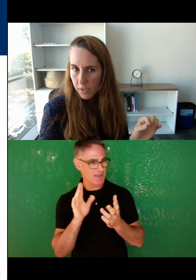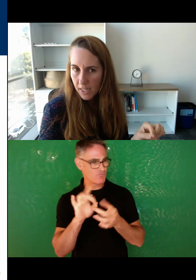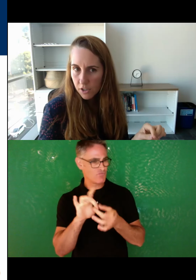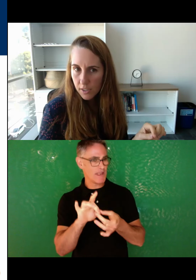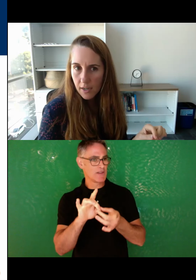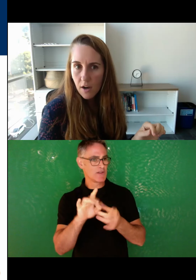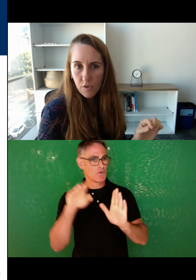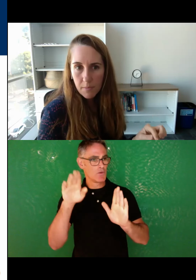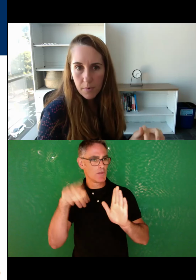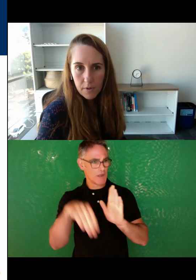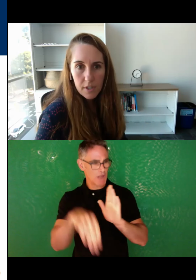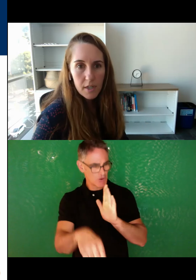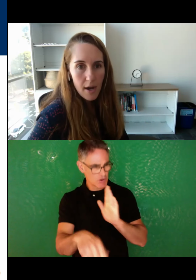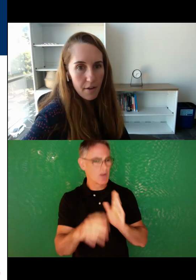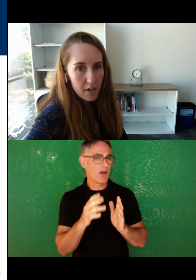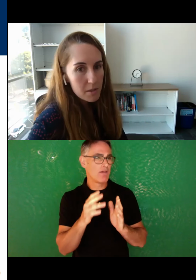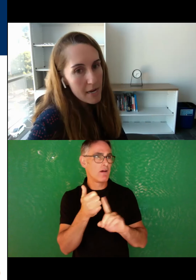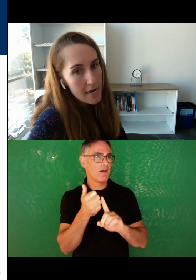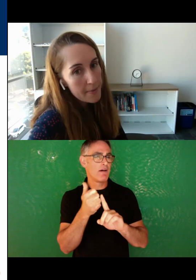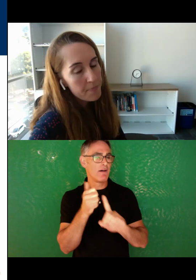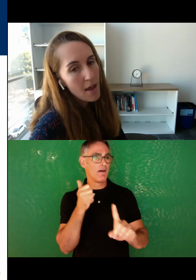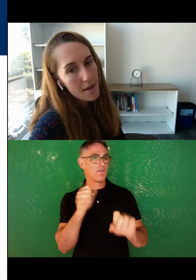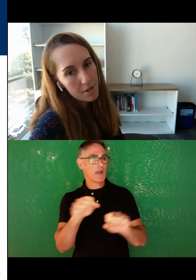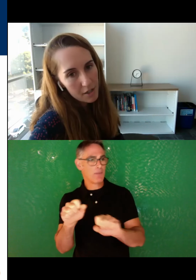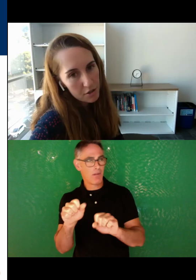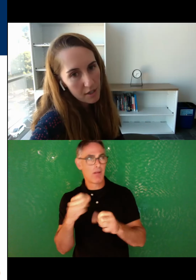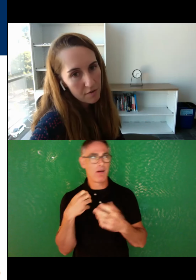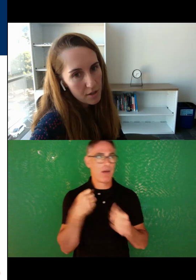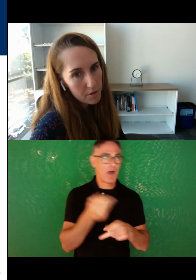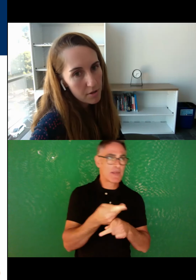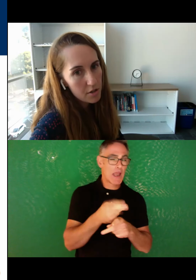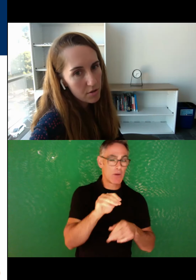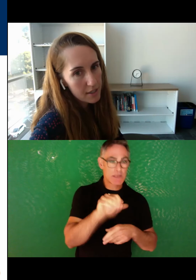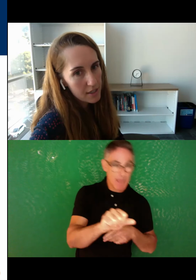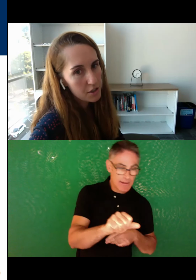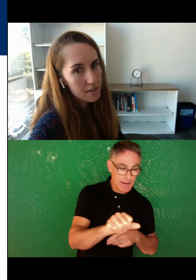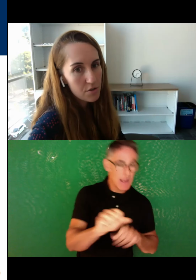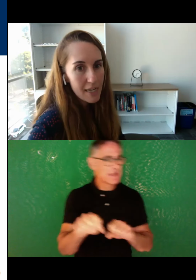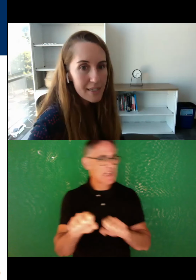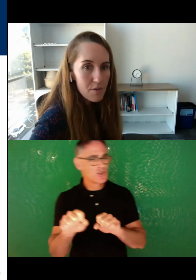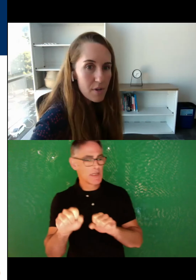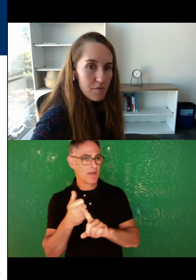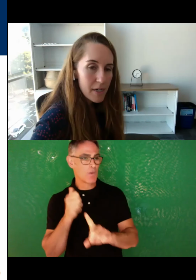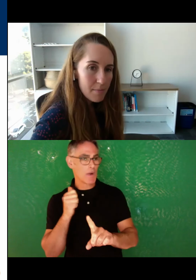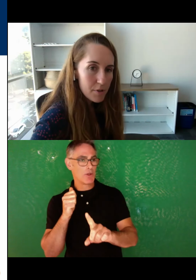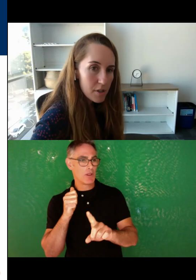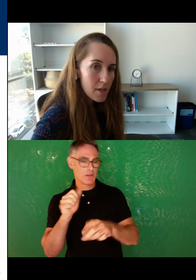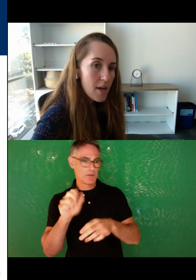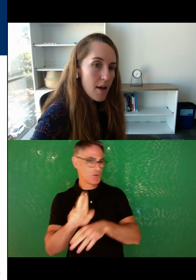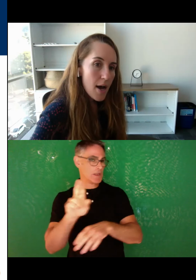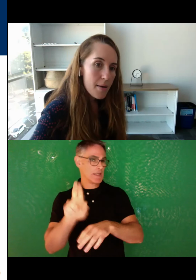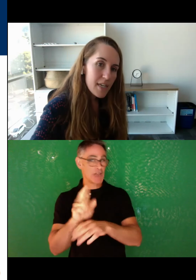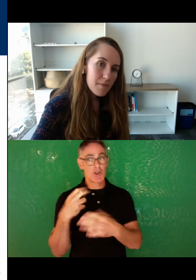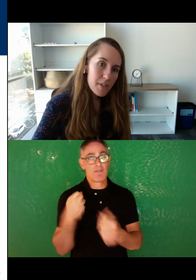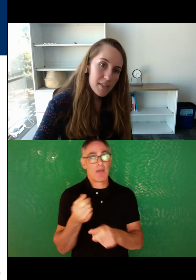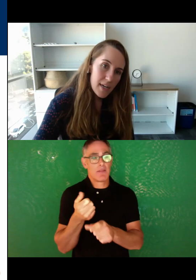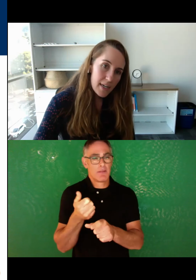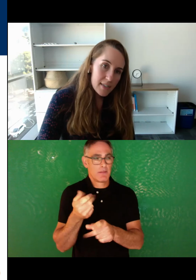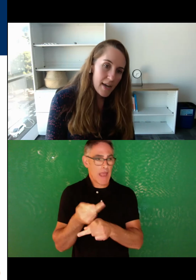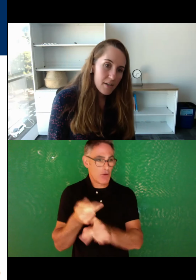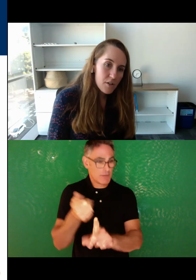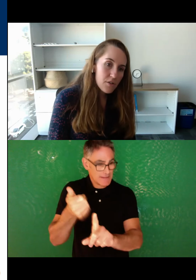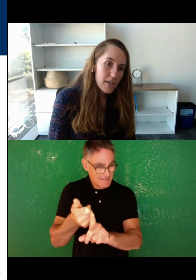measures of potentially avoidable healthcare spending and potentially avoidable utilization. So that's how we've been able to set up